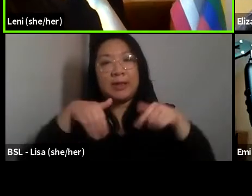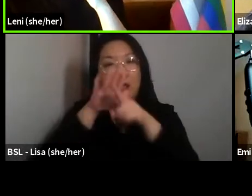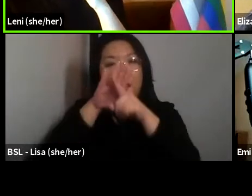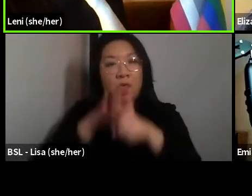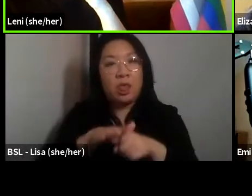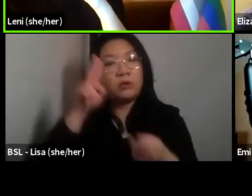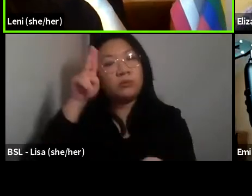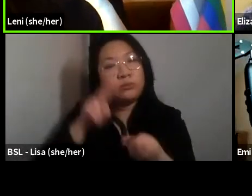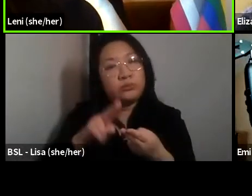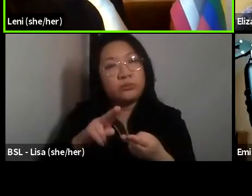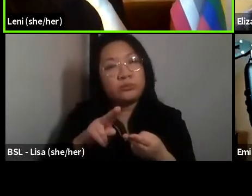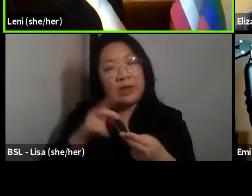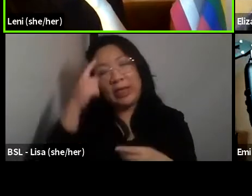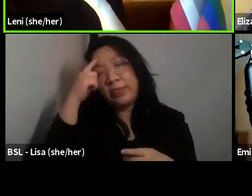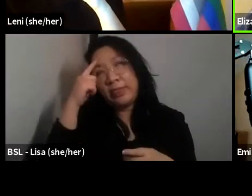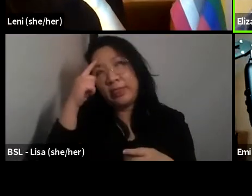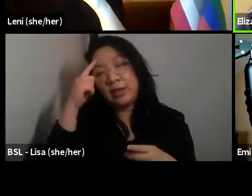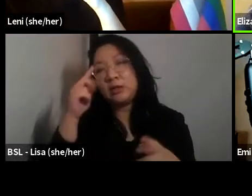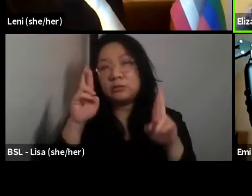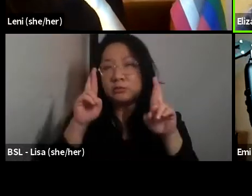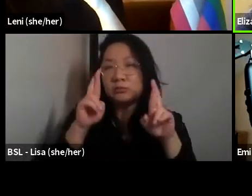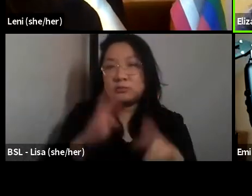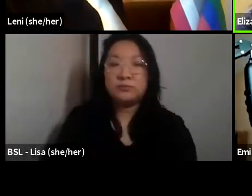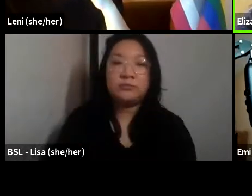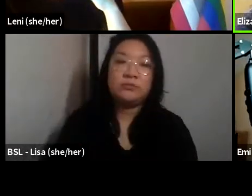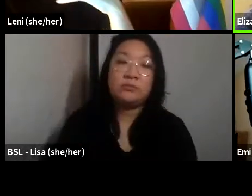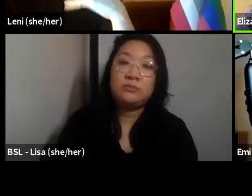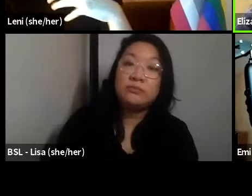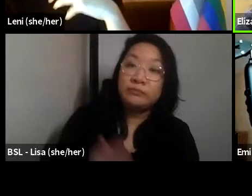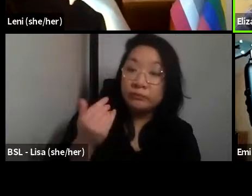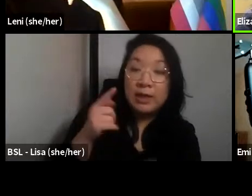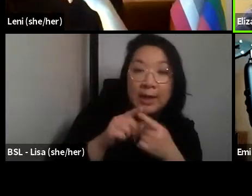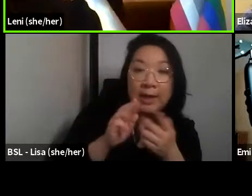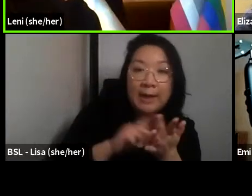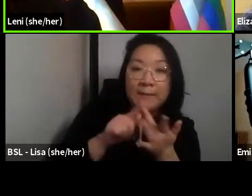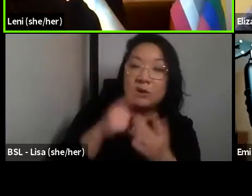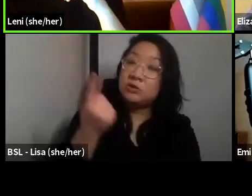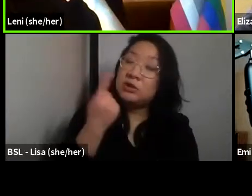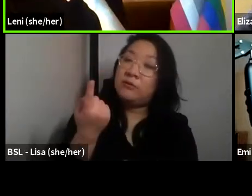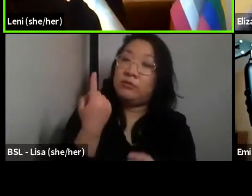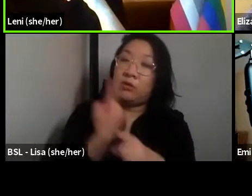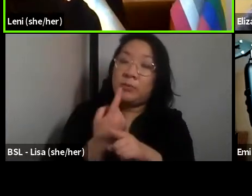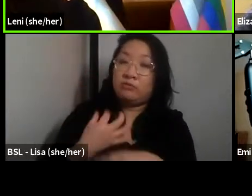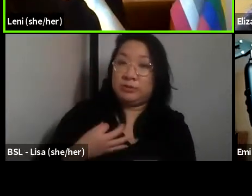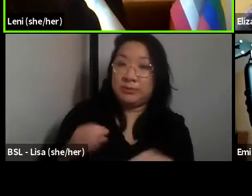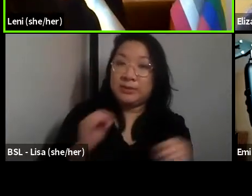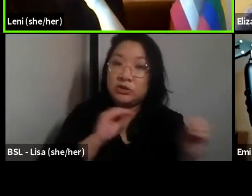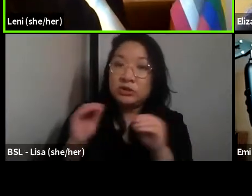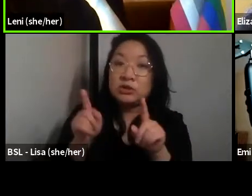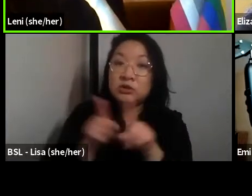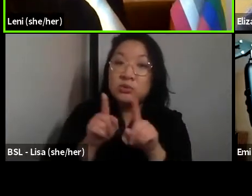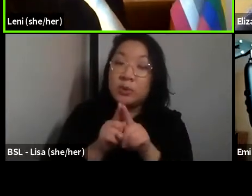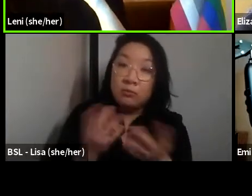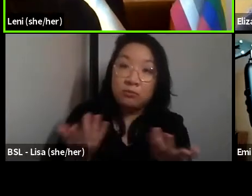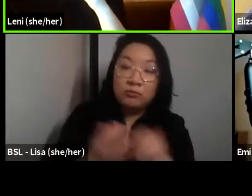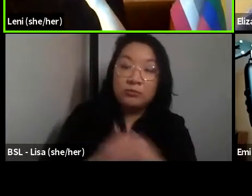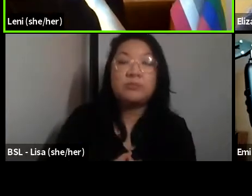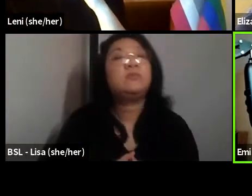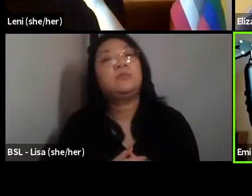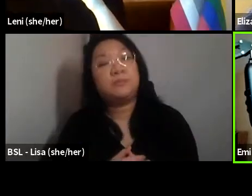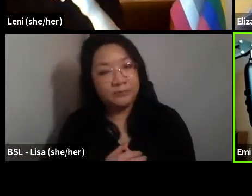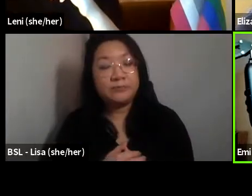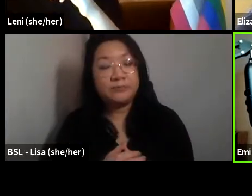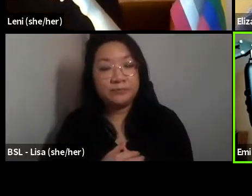Emmy, can I bring you in there? Because I know that you've spoken somewhat about education, representation, visibility. Yes.